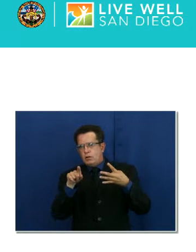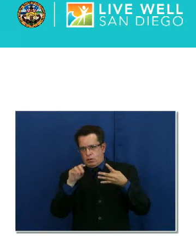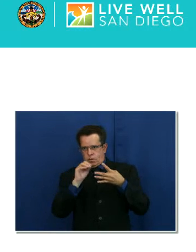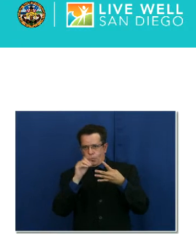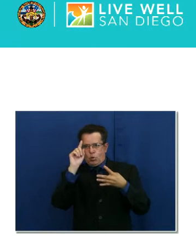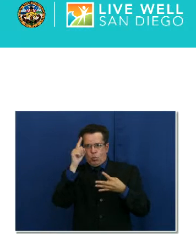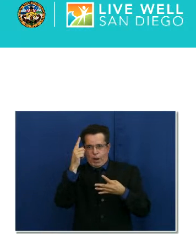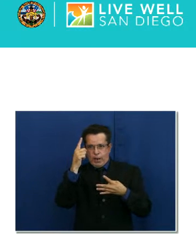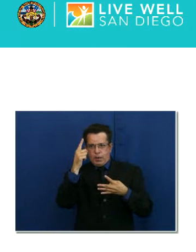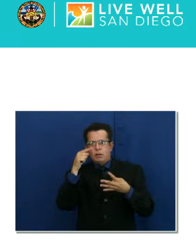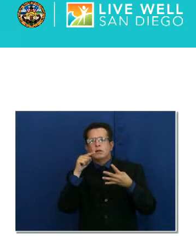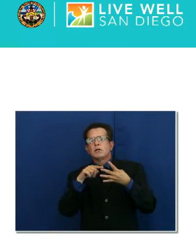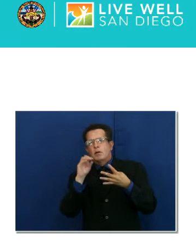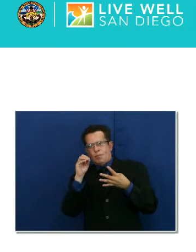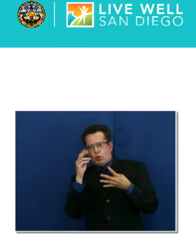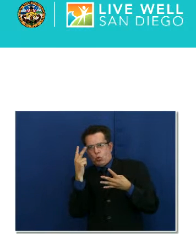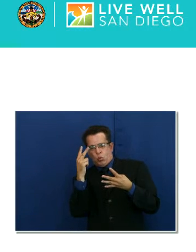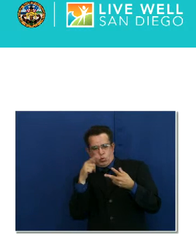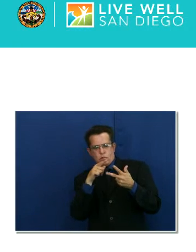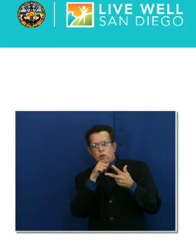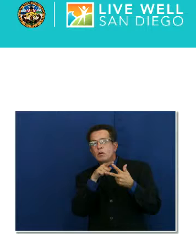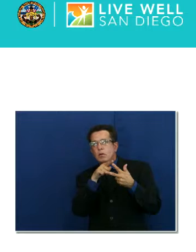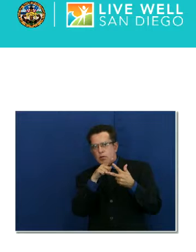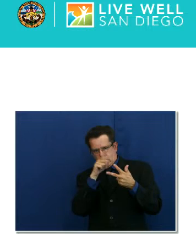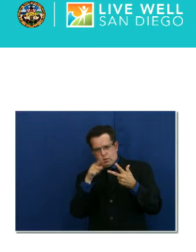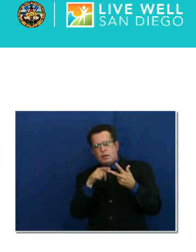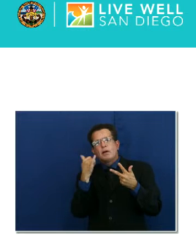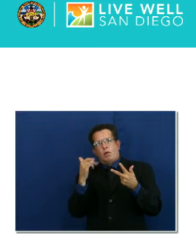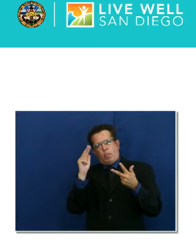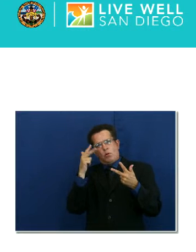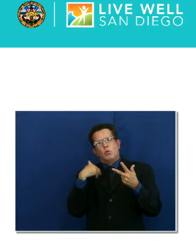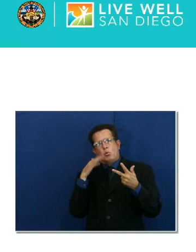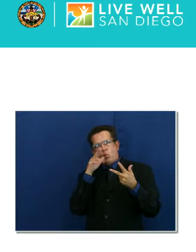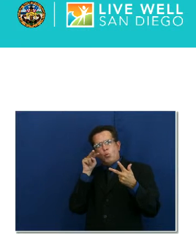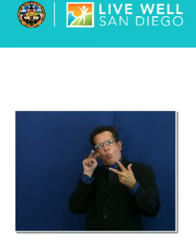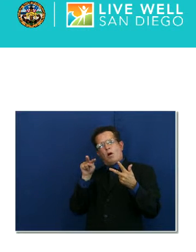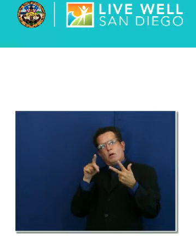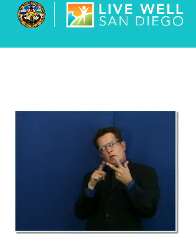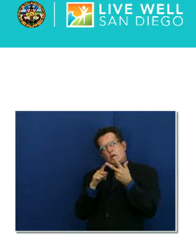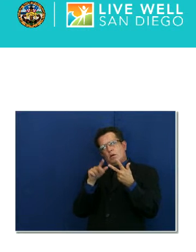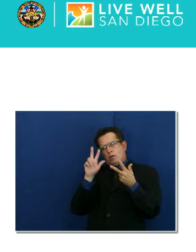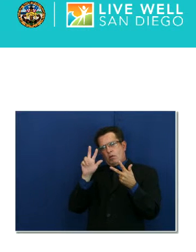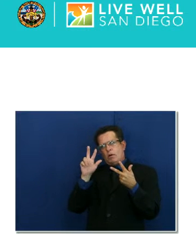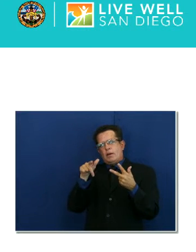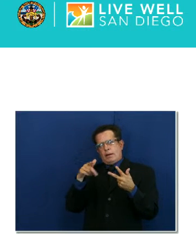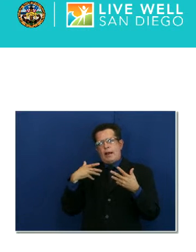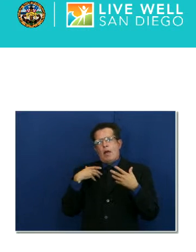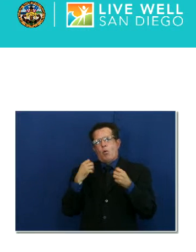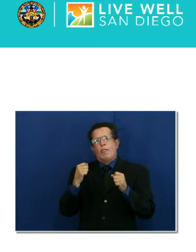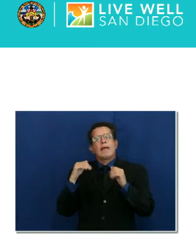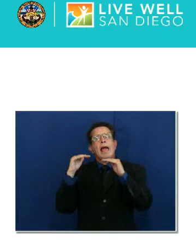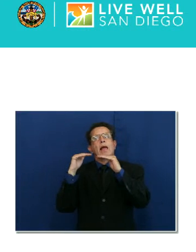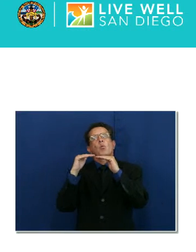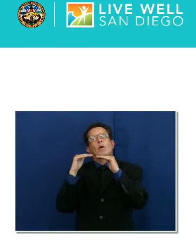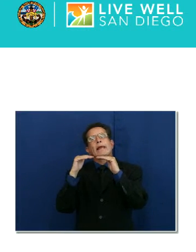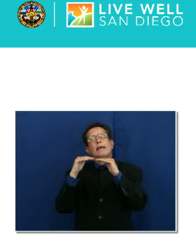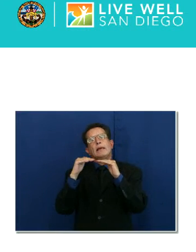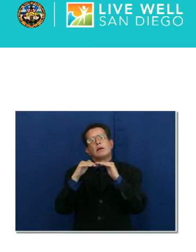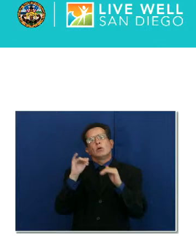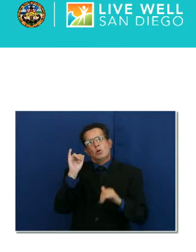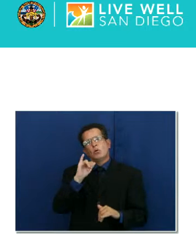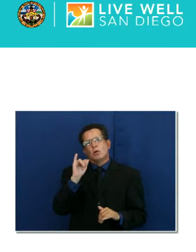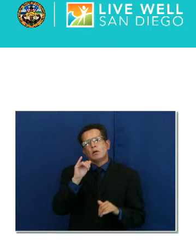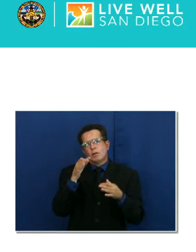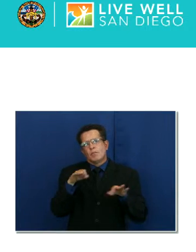and number 2. Now there is a 3rd metric that is focusing on health equity. It is important to note that